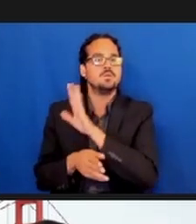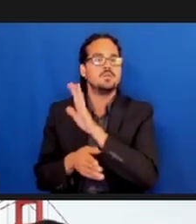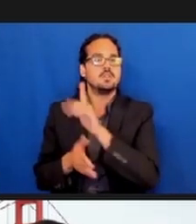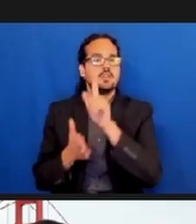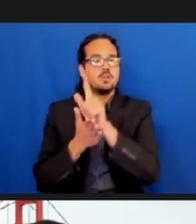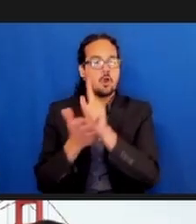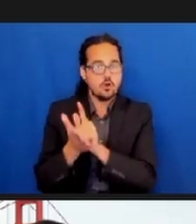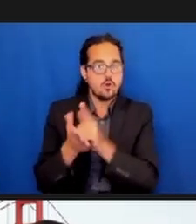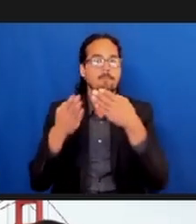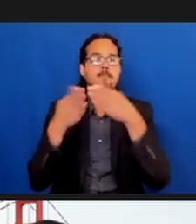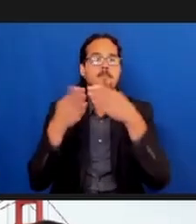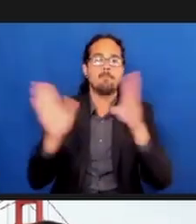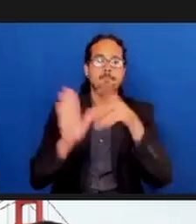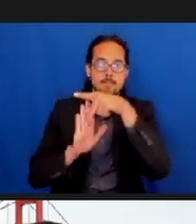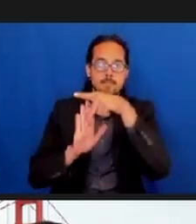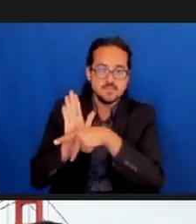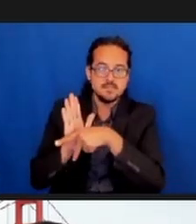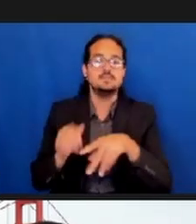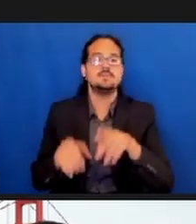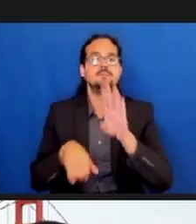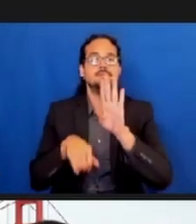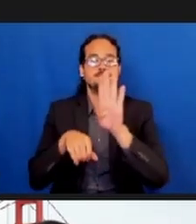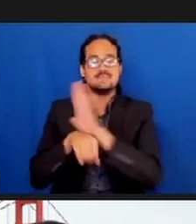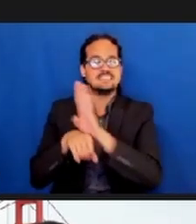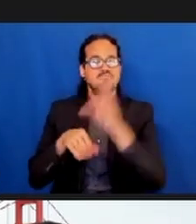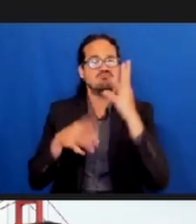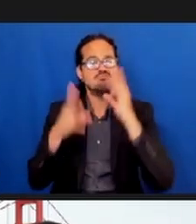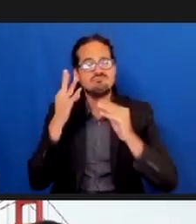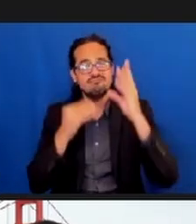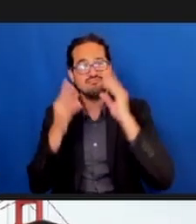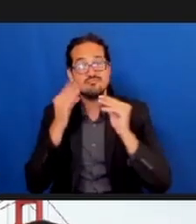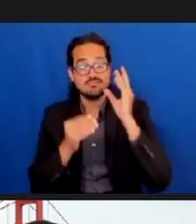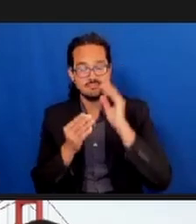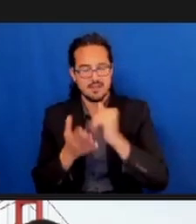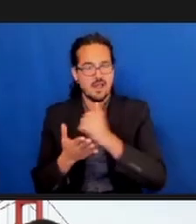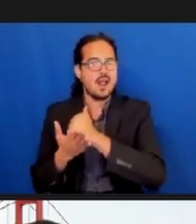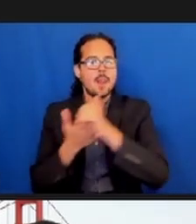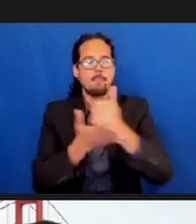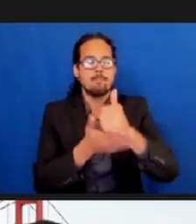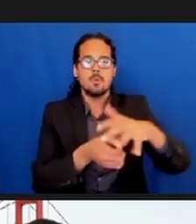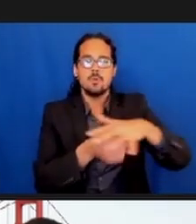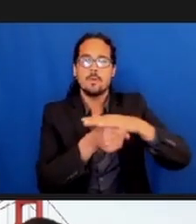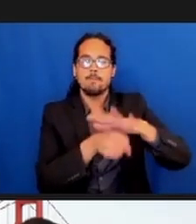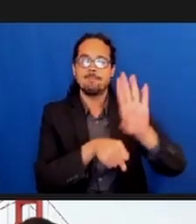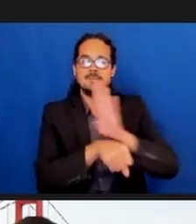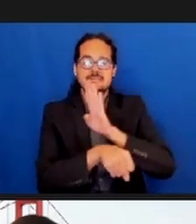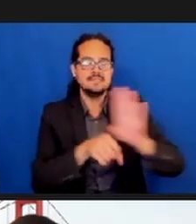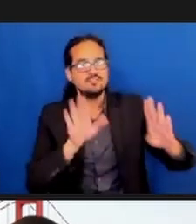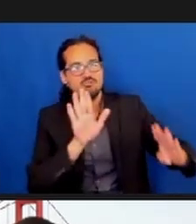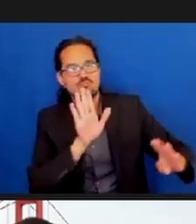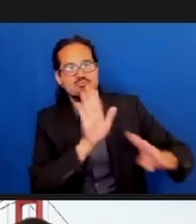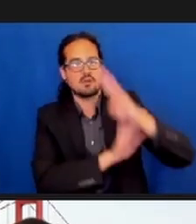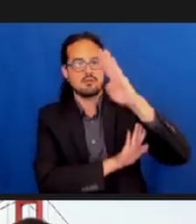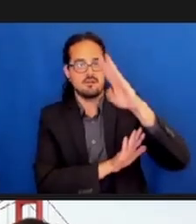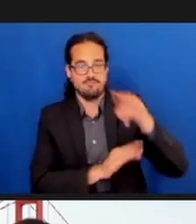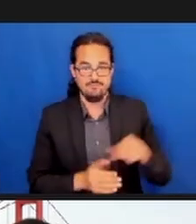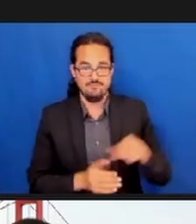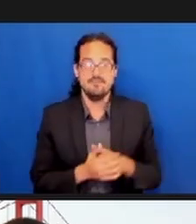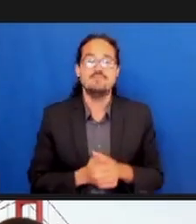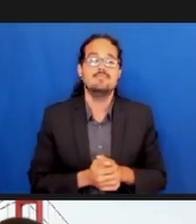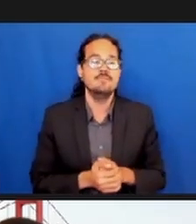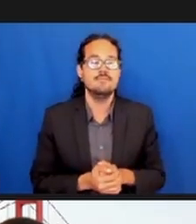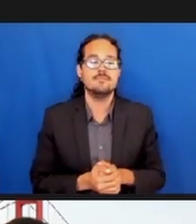local businesses thrive. He joined his local economic development committee before a successful election to his